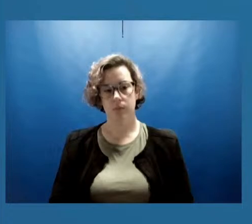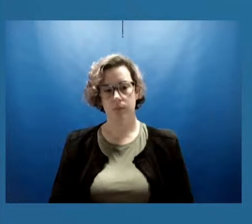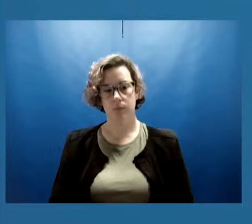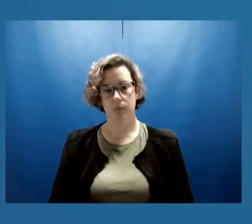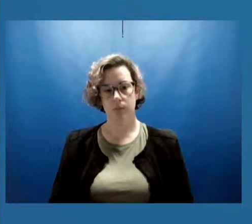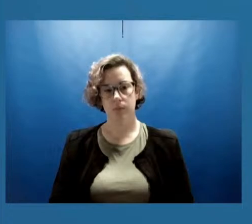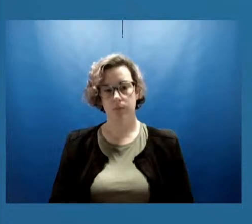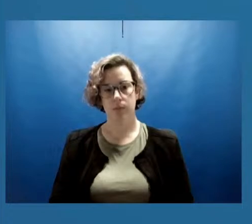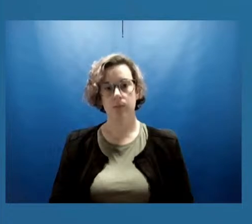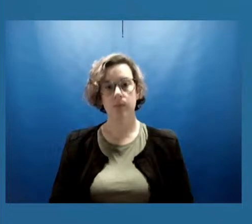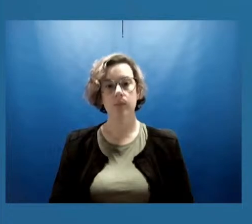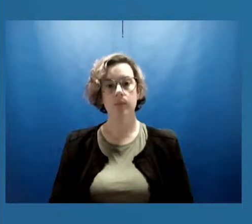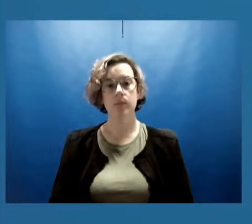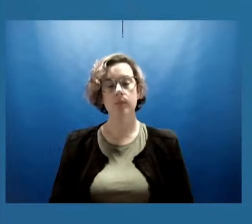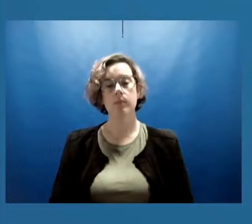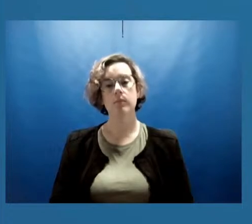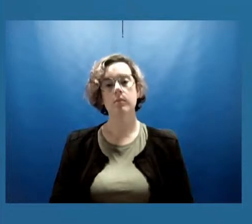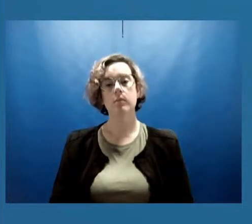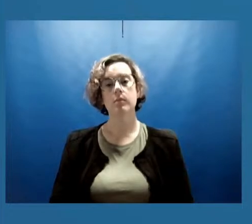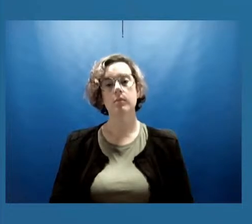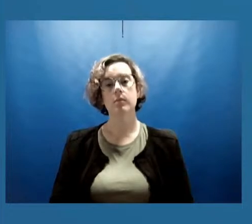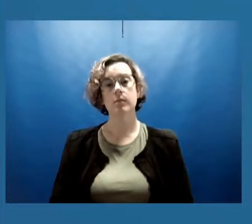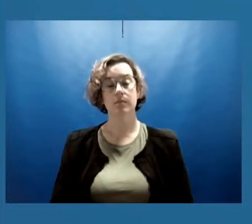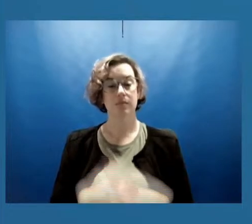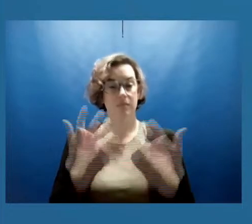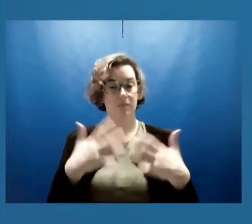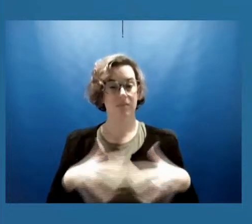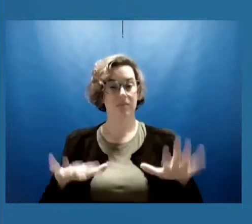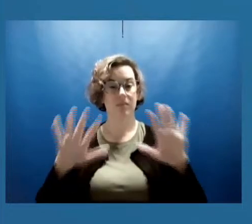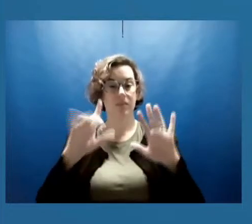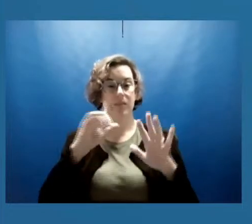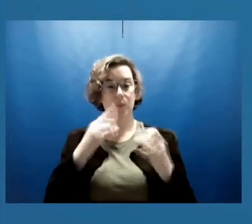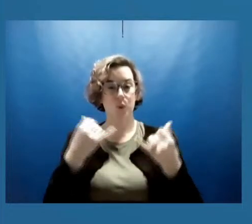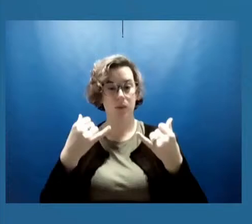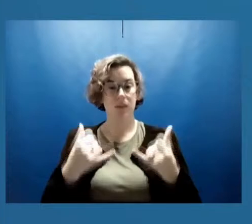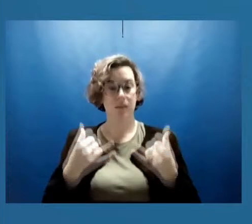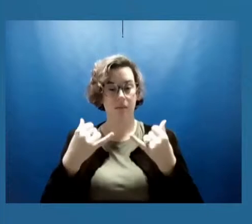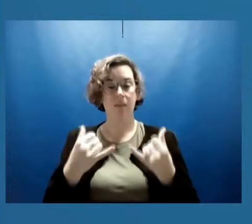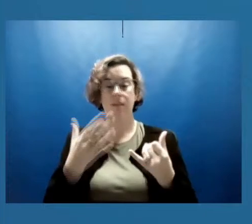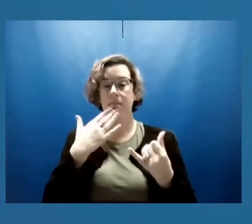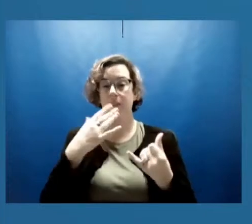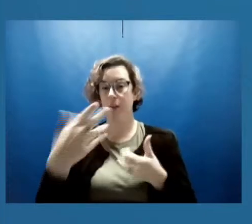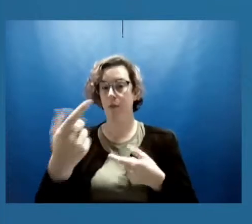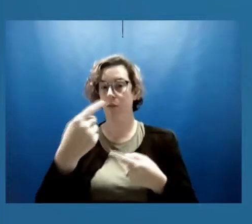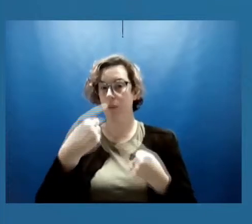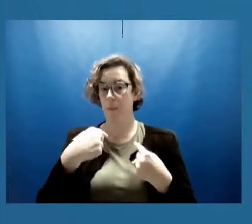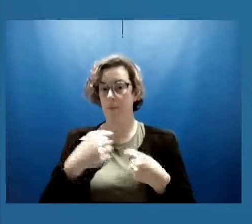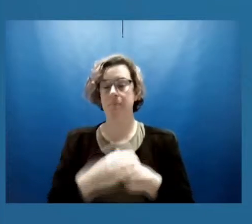That concludes our program. Thank you for joining us today.